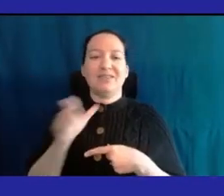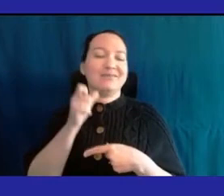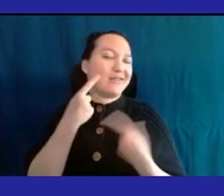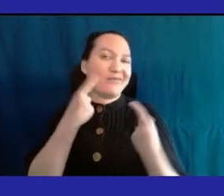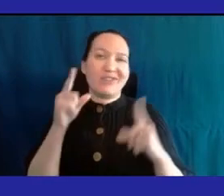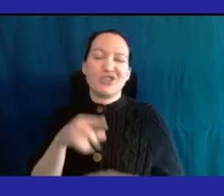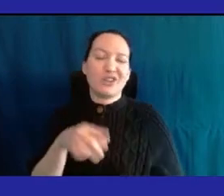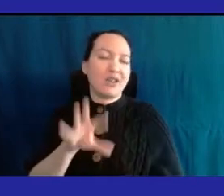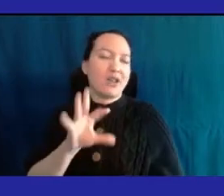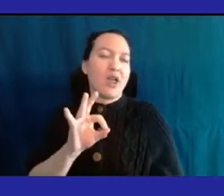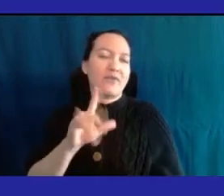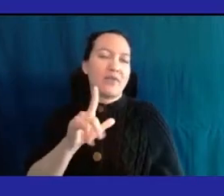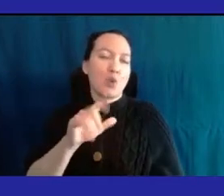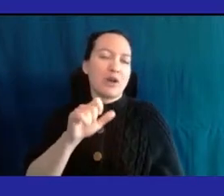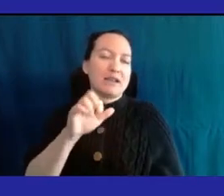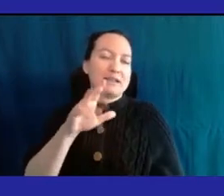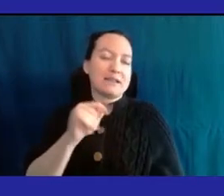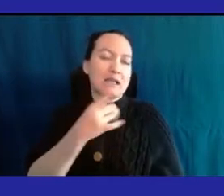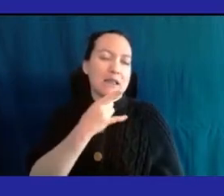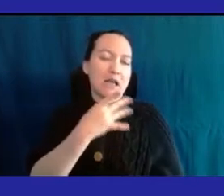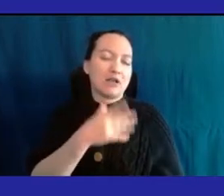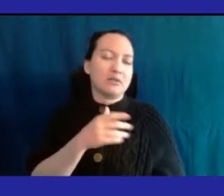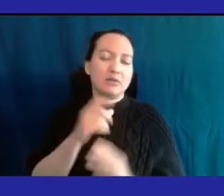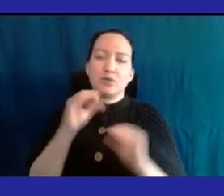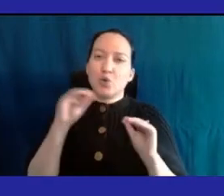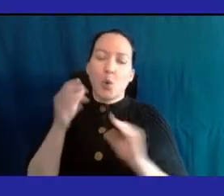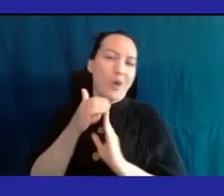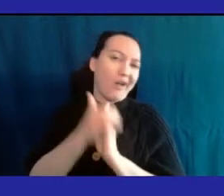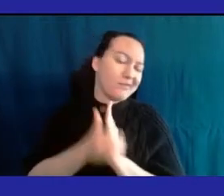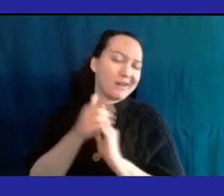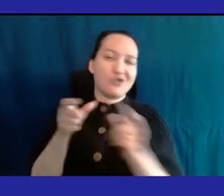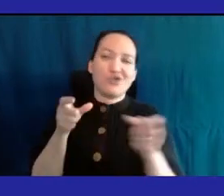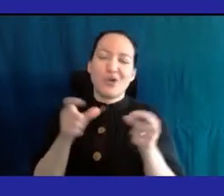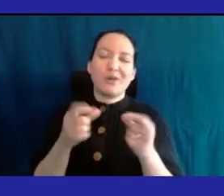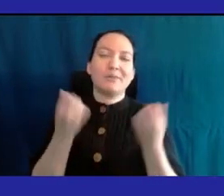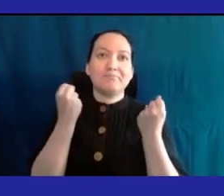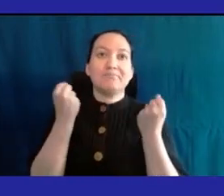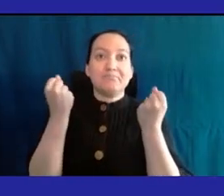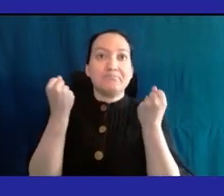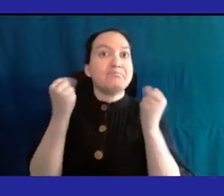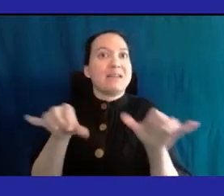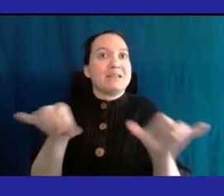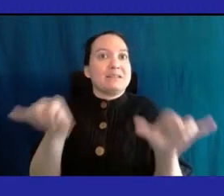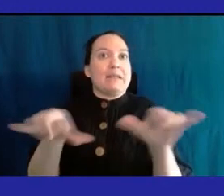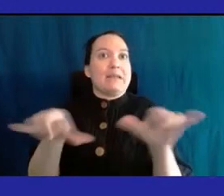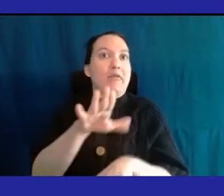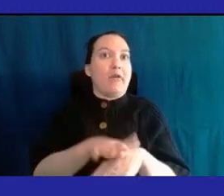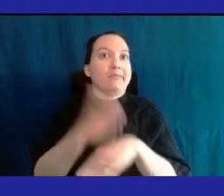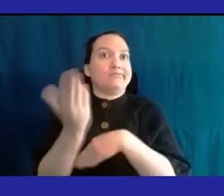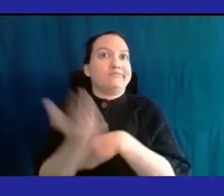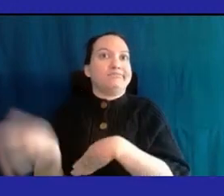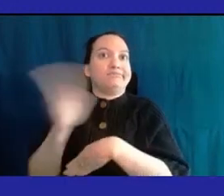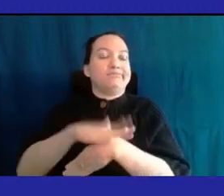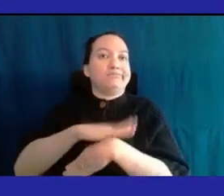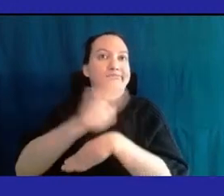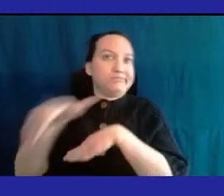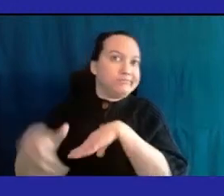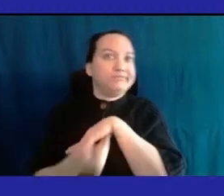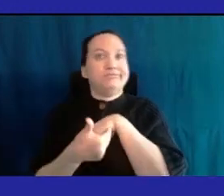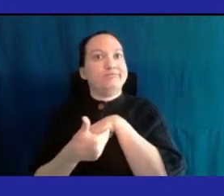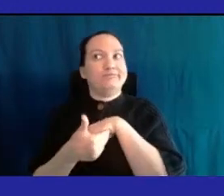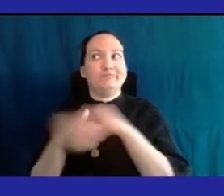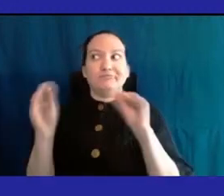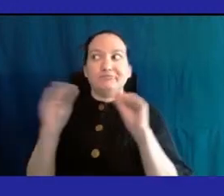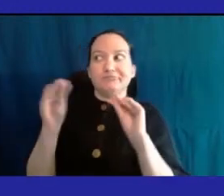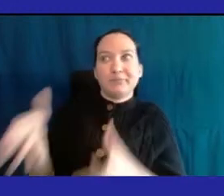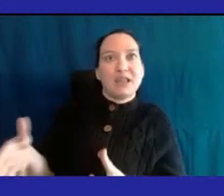bulbs. Due to the lack of automated control, many of the light fixtures stay on during in unoccupied